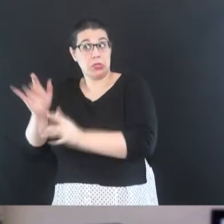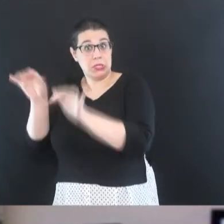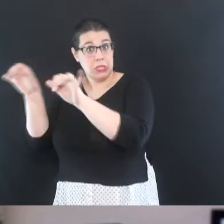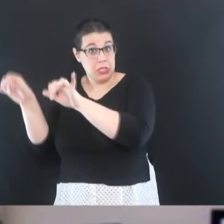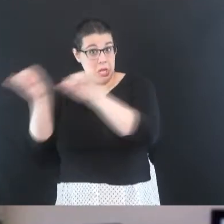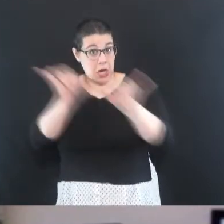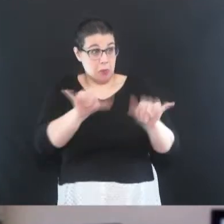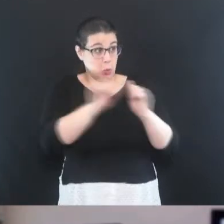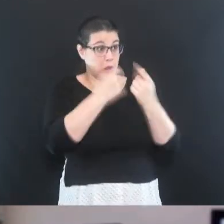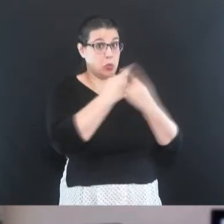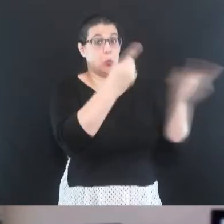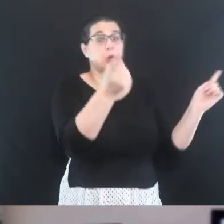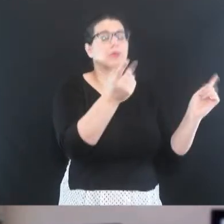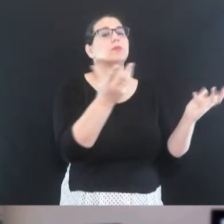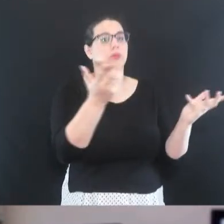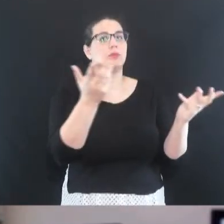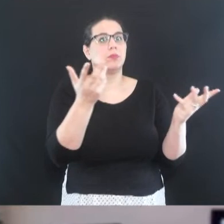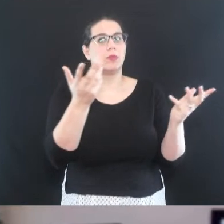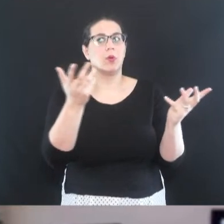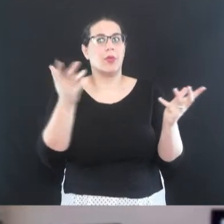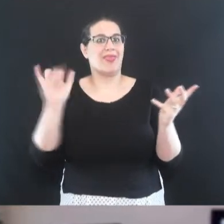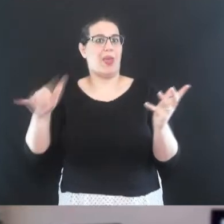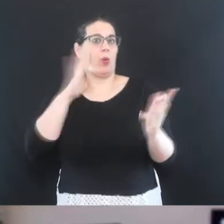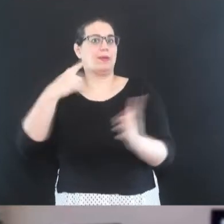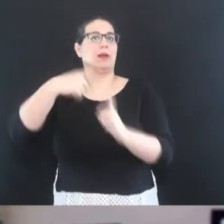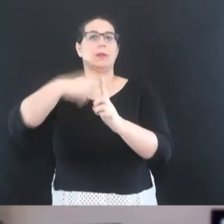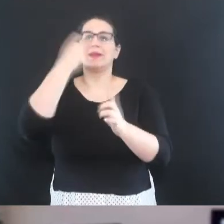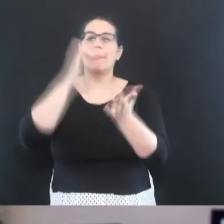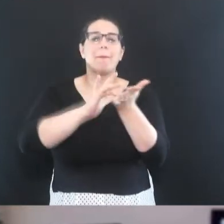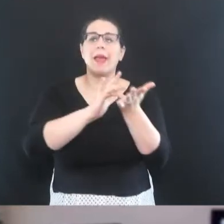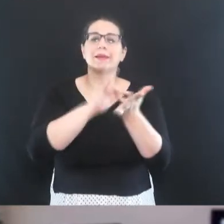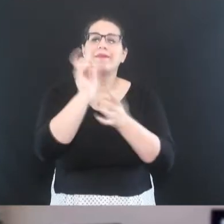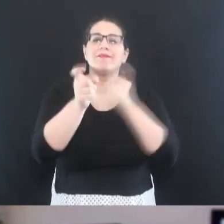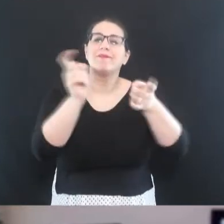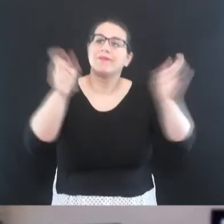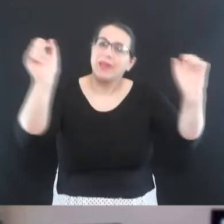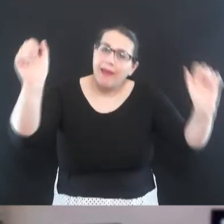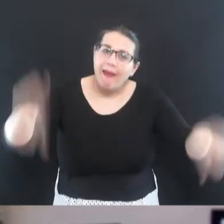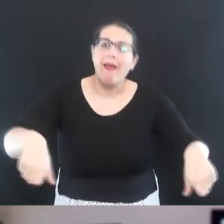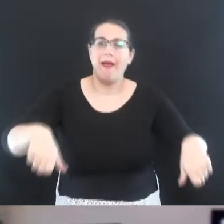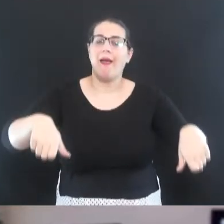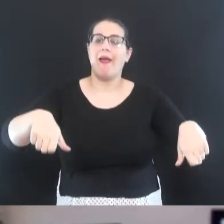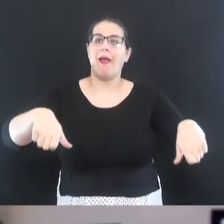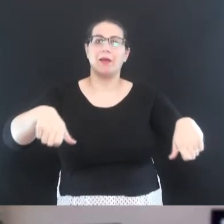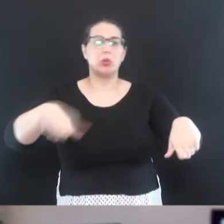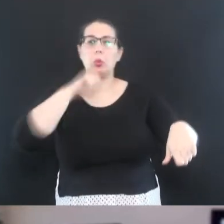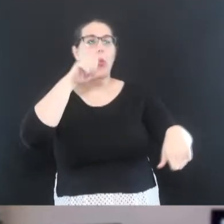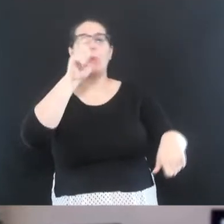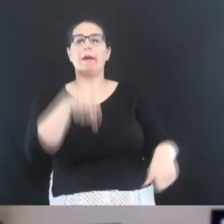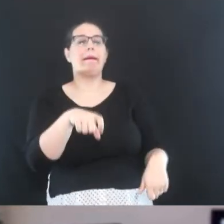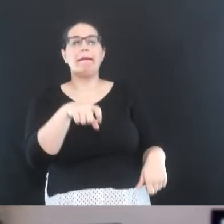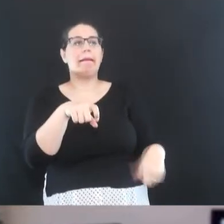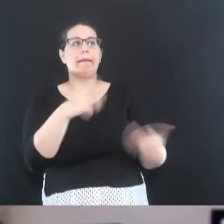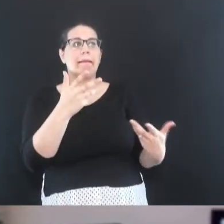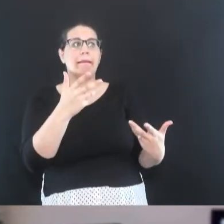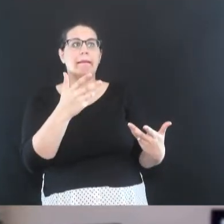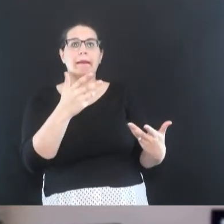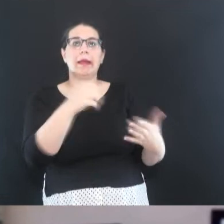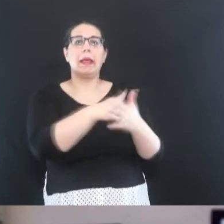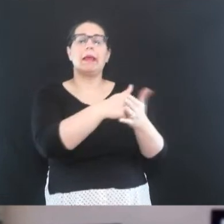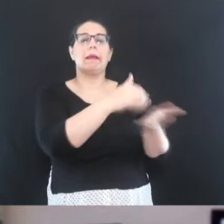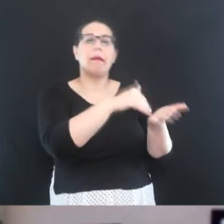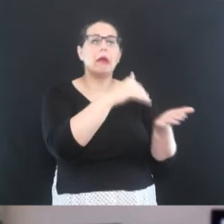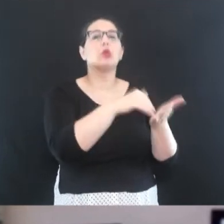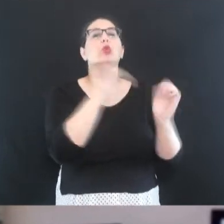advance because it would be able to be prescribed on an outpatient basis, and you pick up pills in a pharmacy and you take them by mouth, which would be a